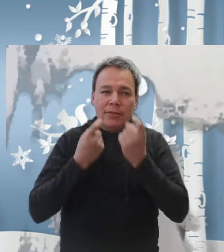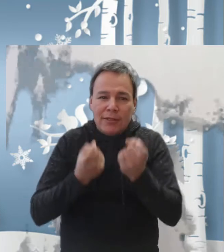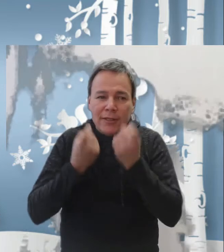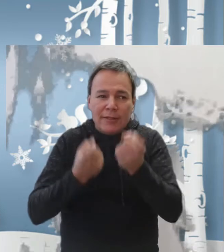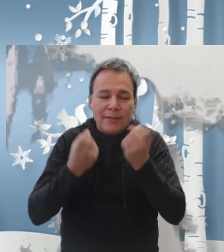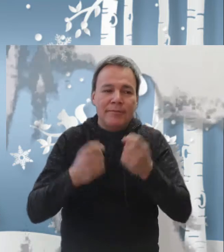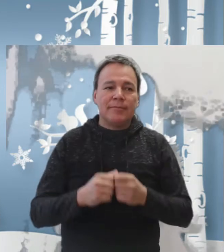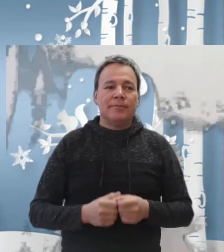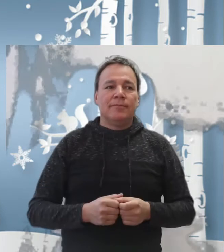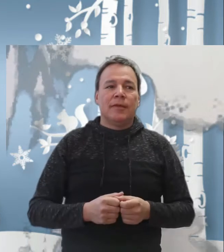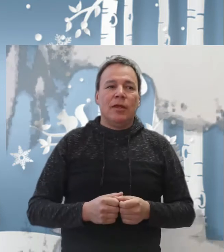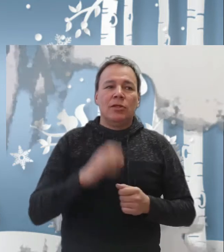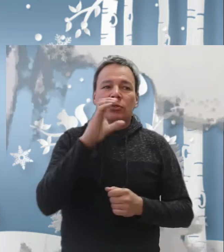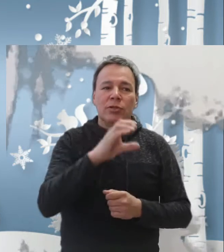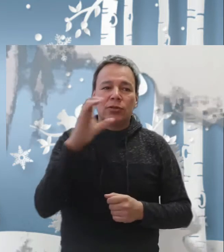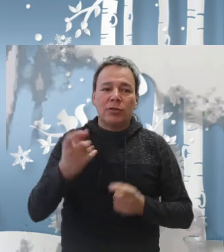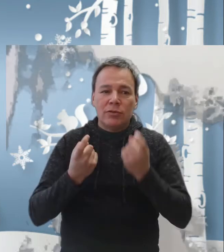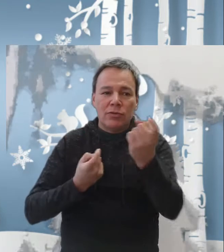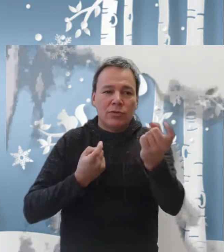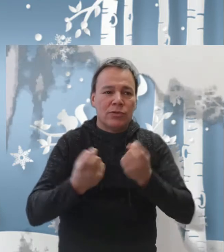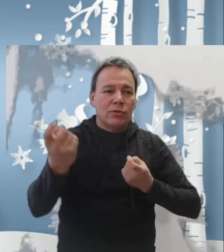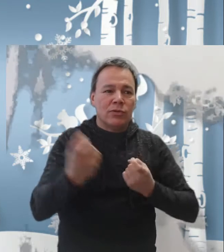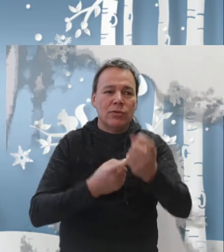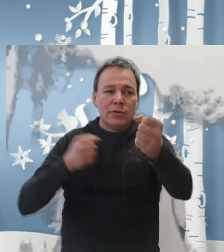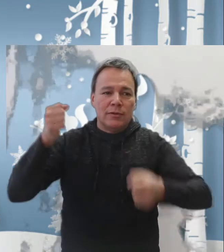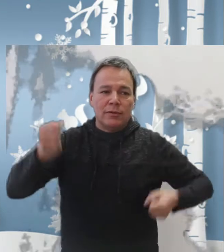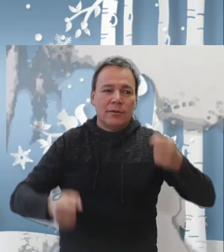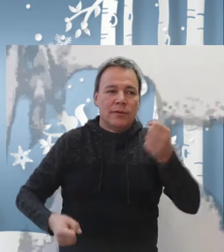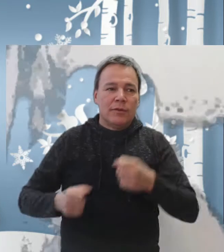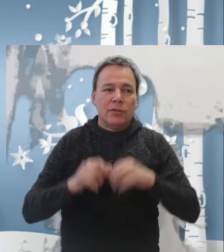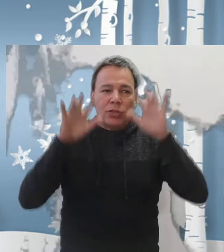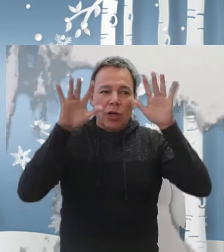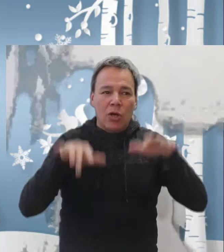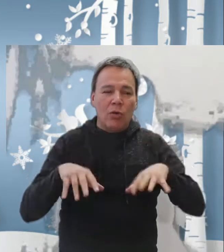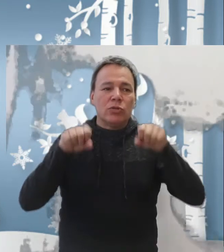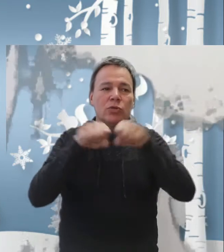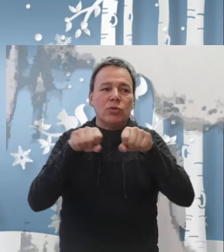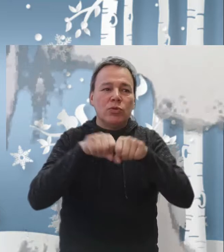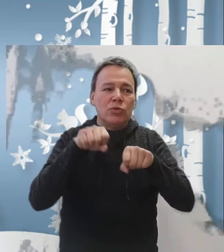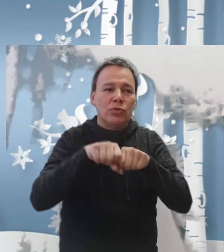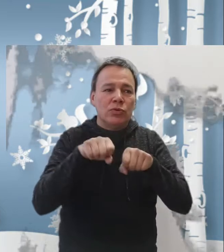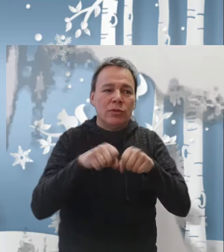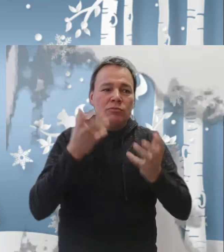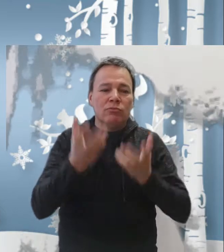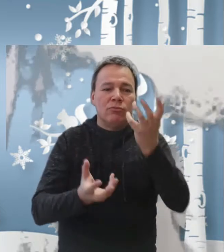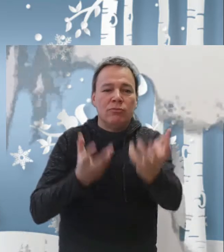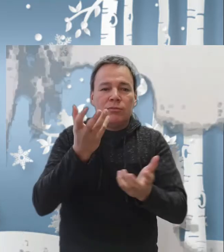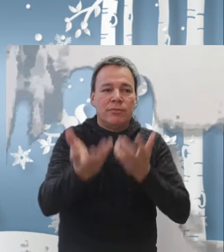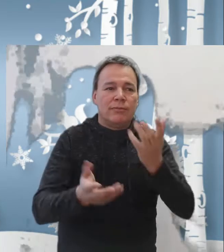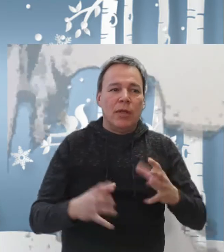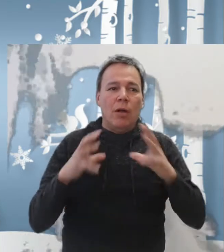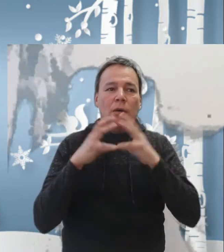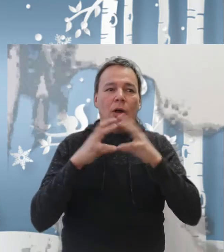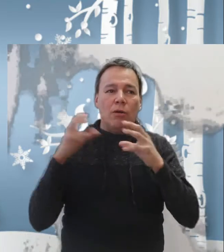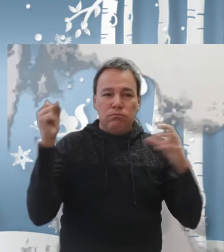like cross-country skiing or snowshoeing or sometimes me having snowball fights. How about you?